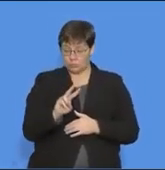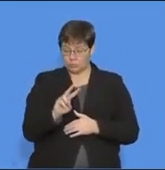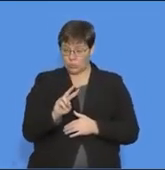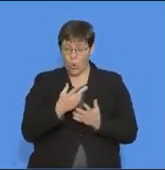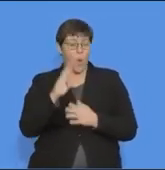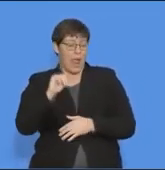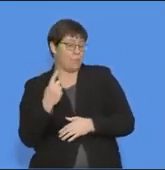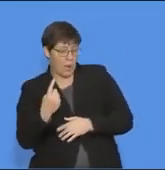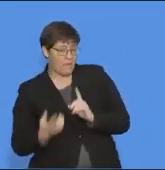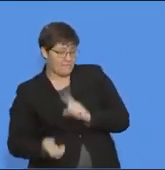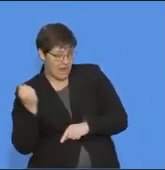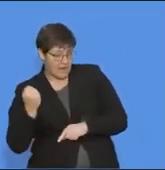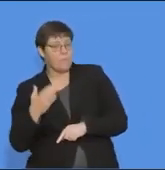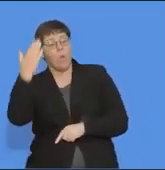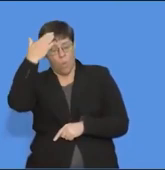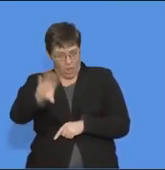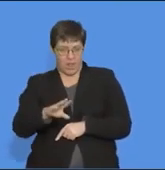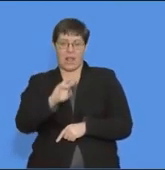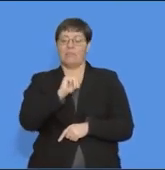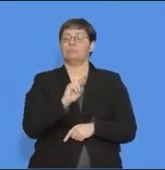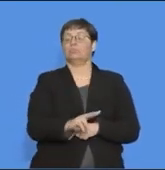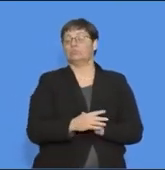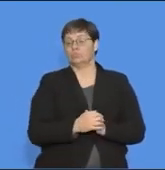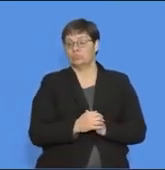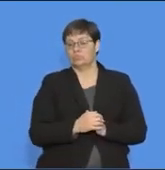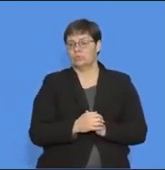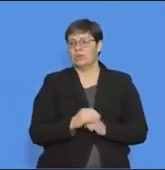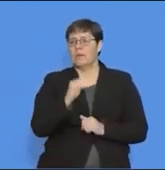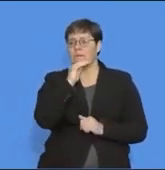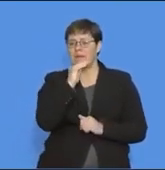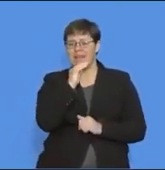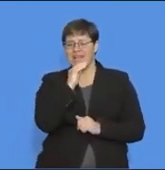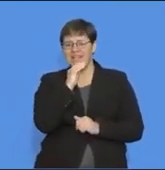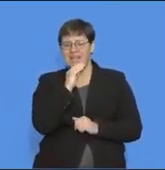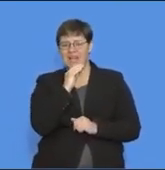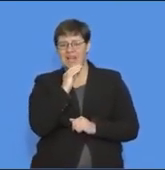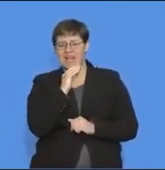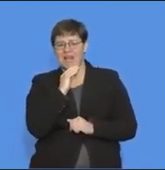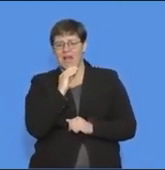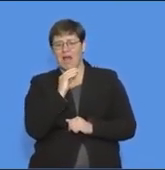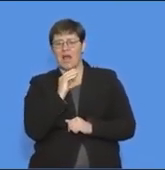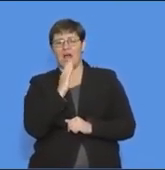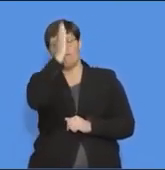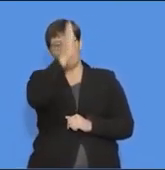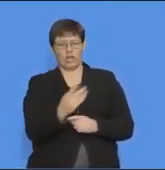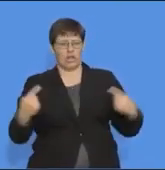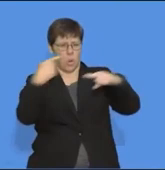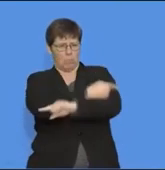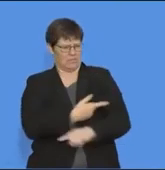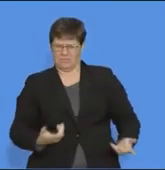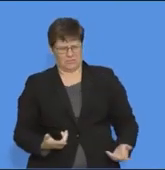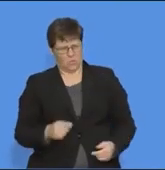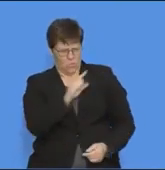if I find M1, then I know what M2 is. But please don't say it's vertically opposite, because they are not, right?